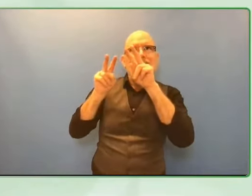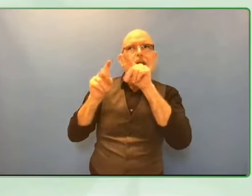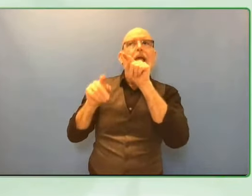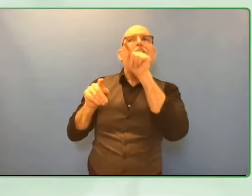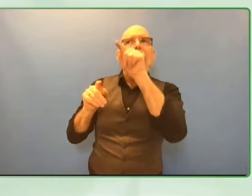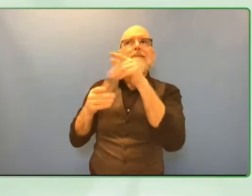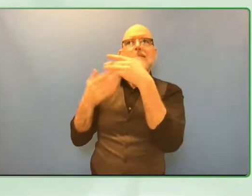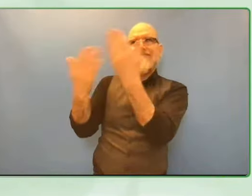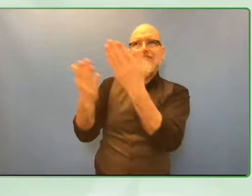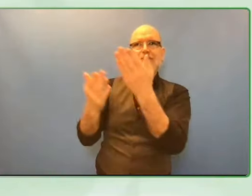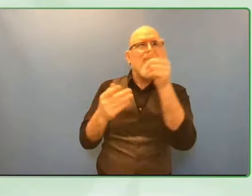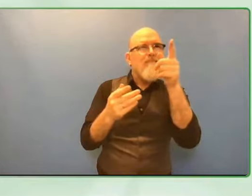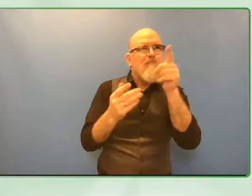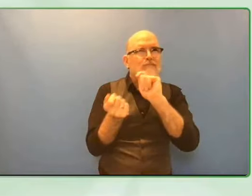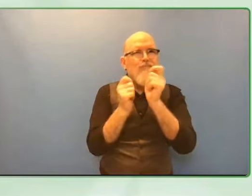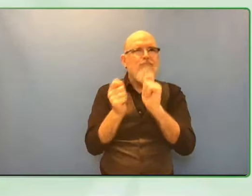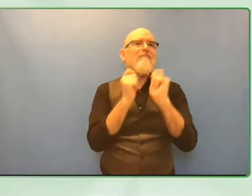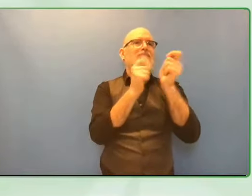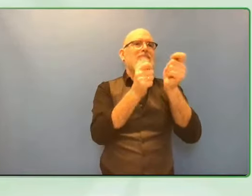the